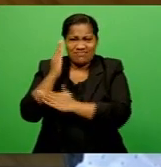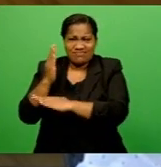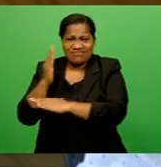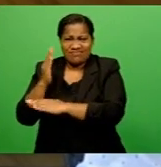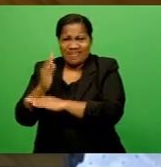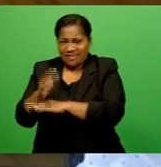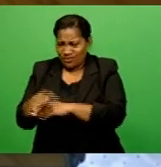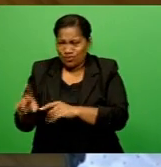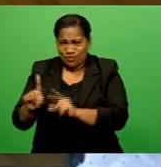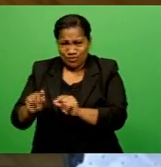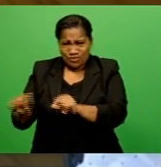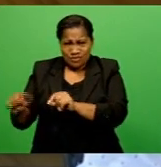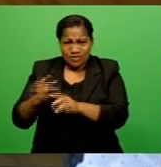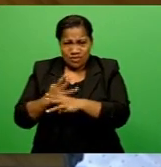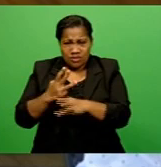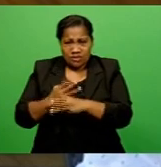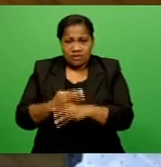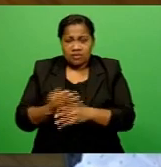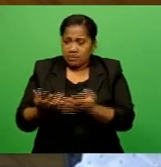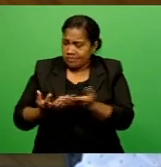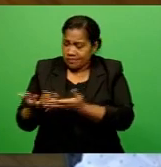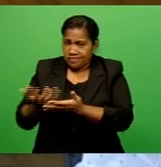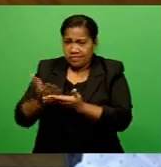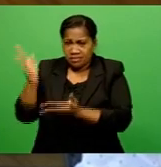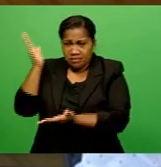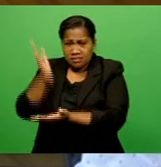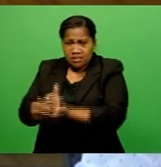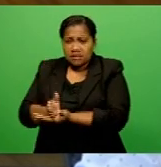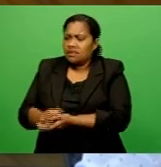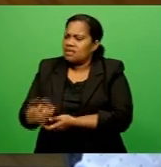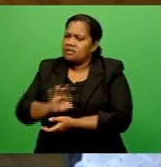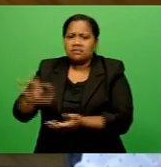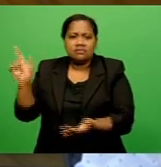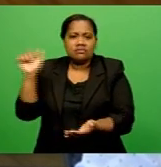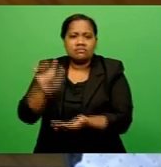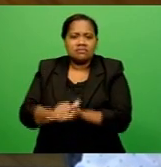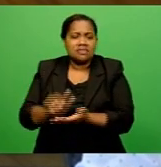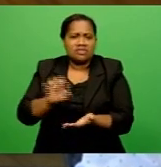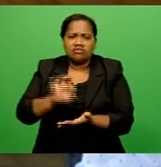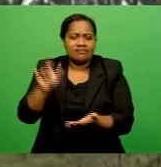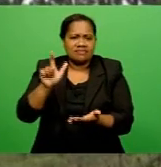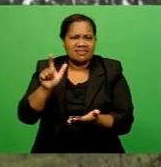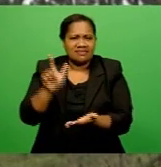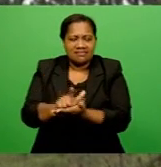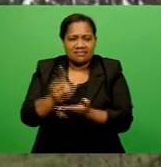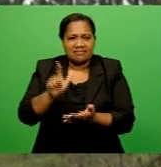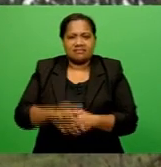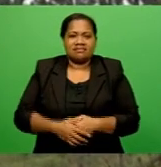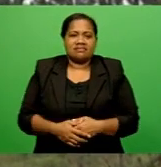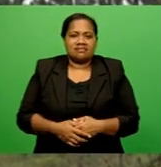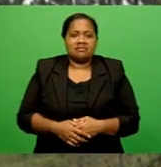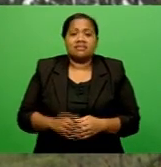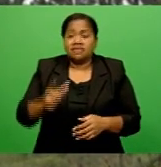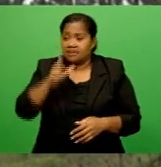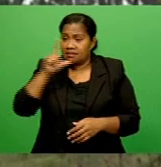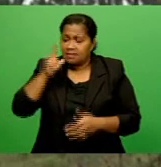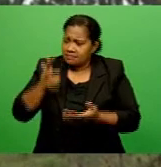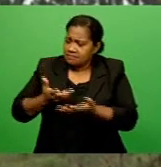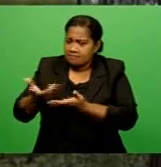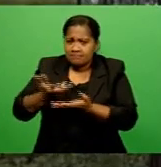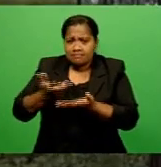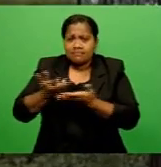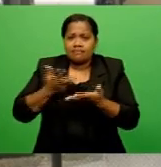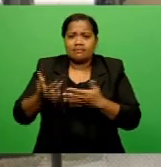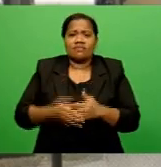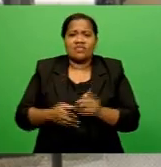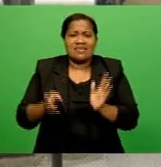with the landowners directly, that's illegal. Kumar says the meeting yesterday explained this to aggrieved Matangalis or landowning units,